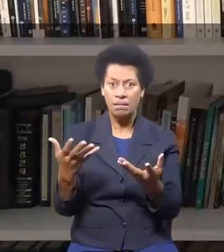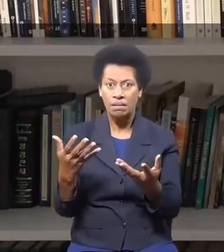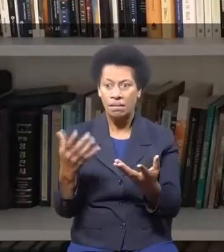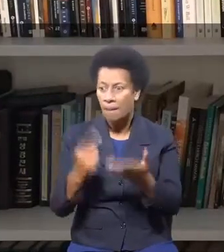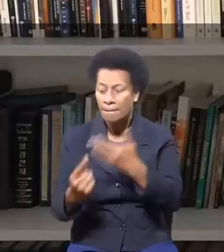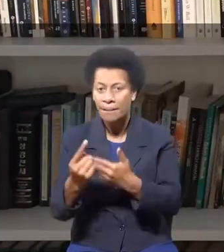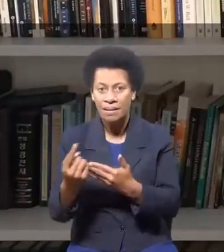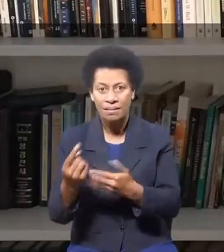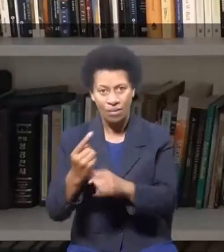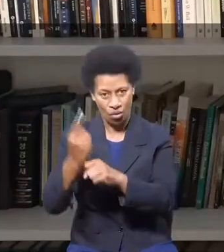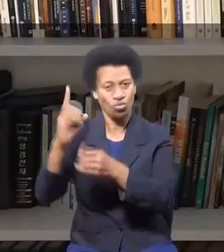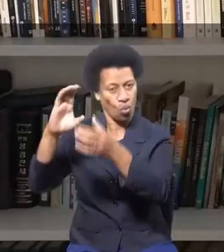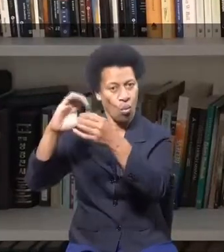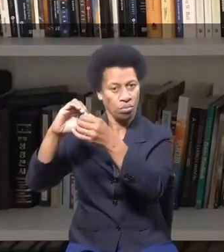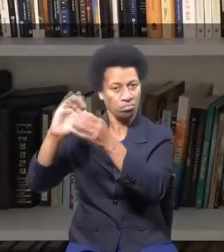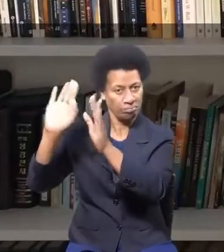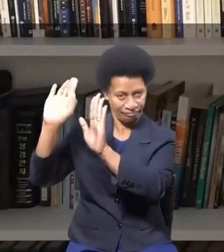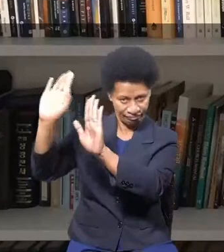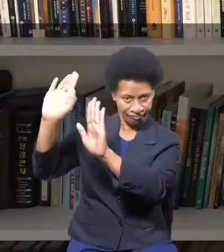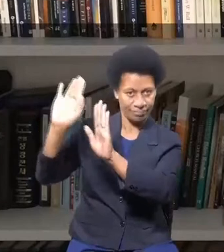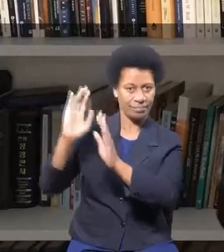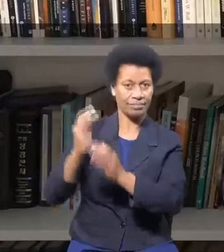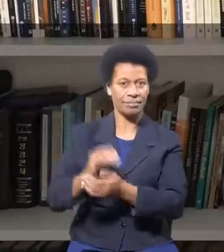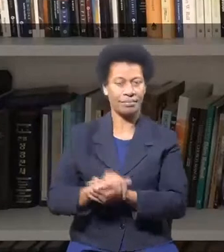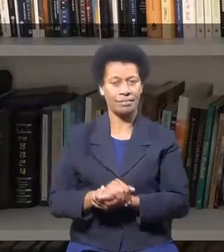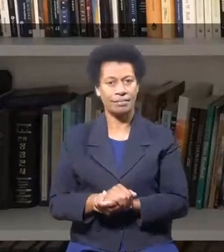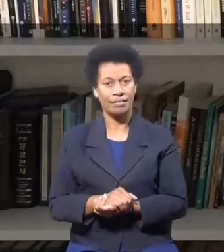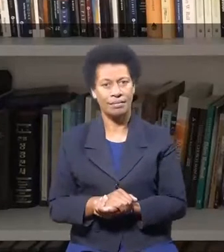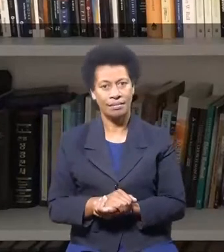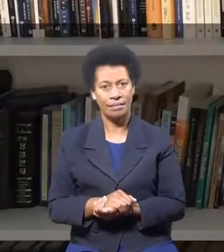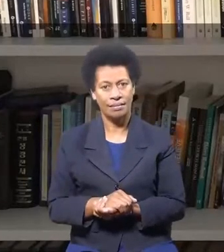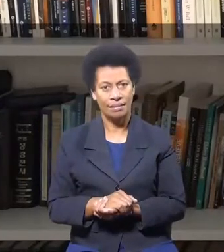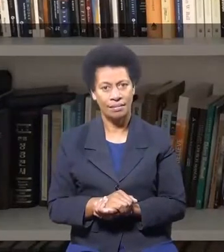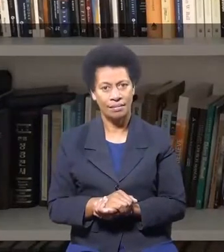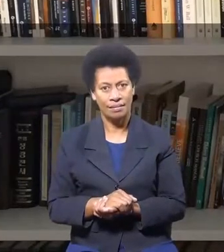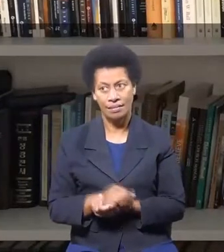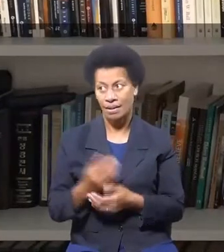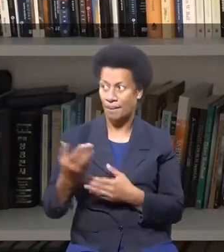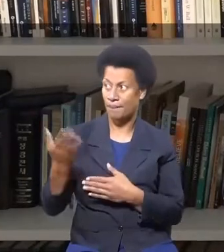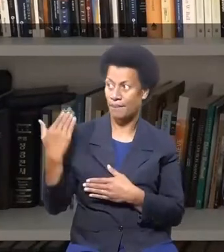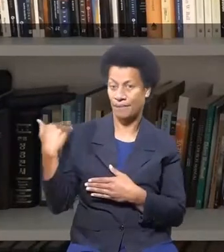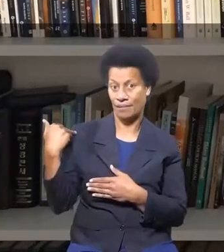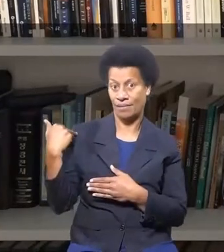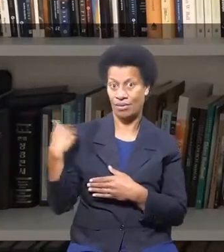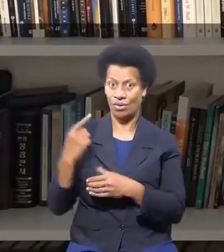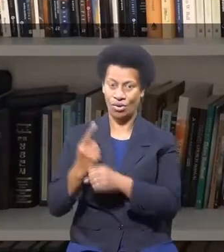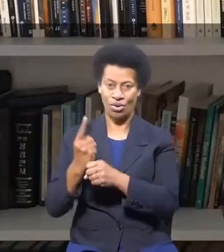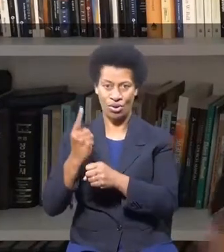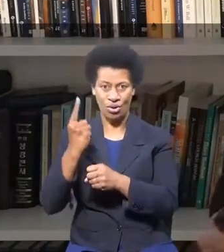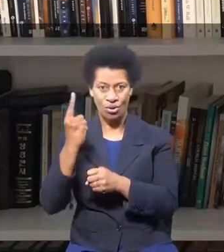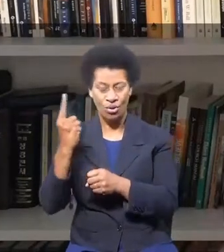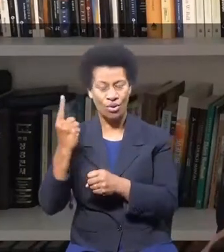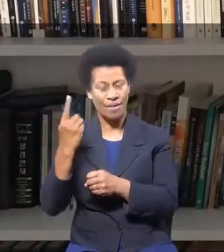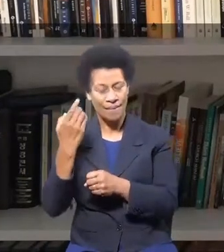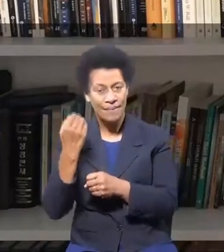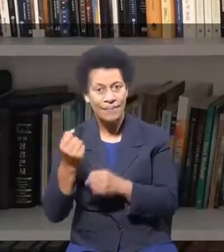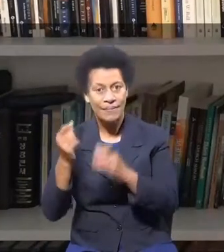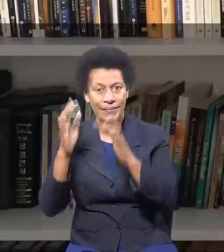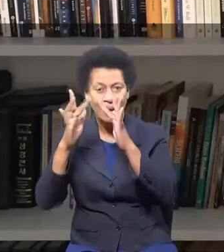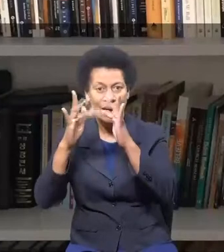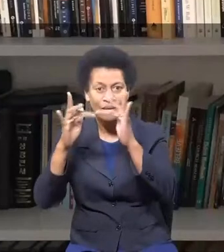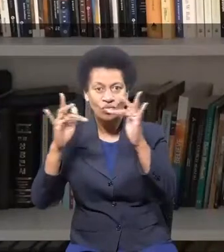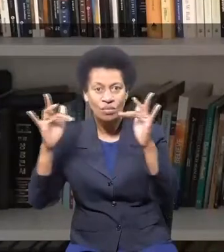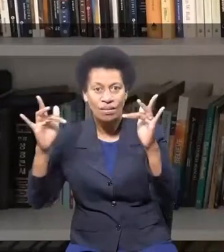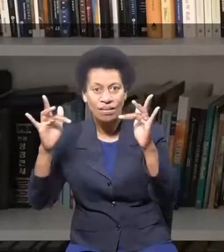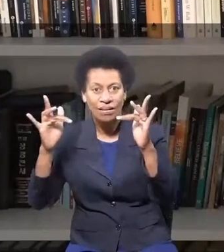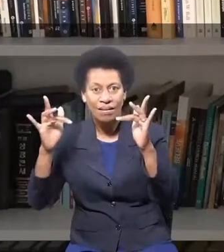out of nothing. A few millennia before, God also came with a couple of angels